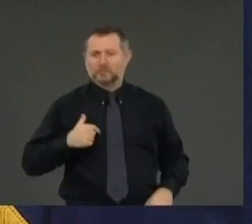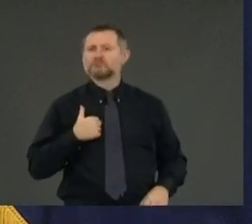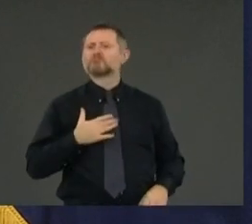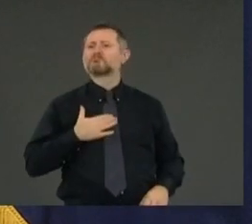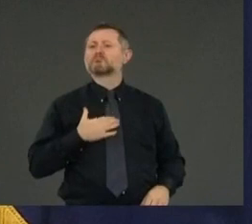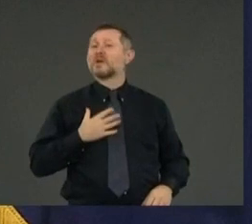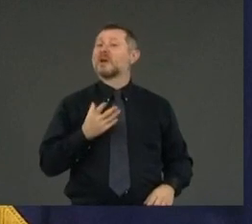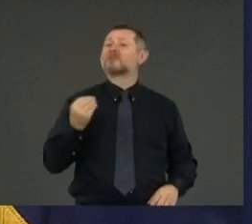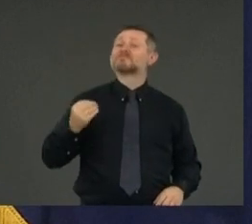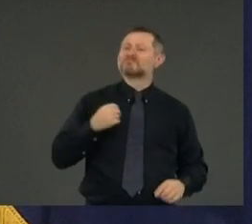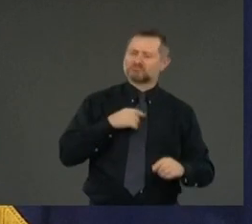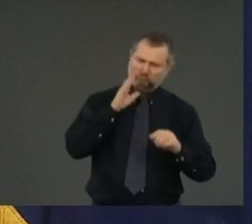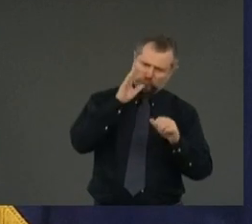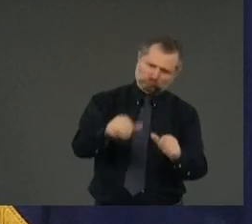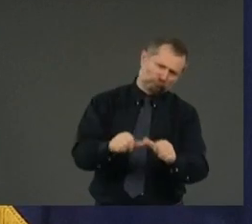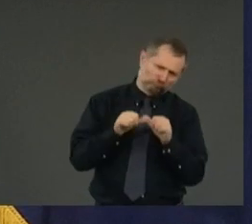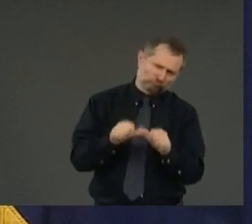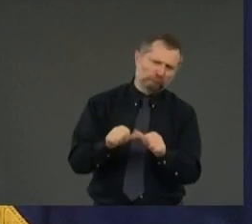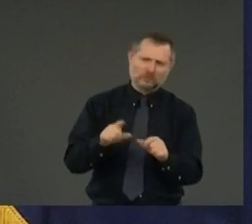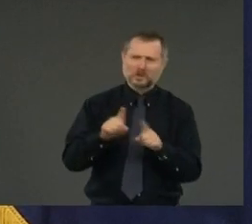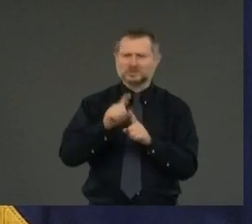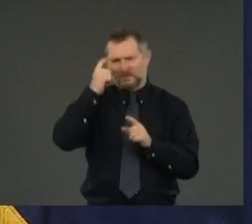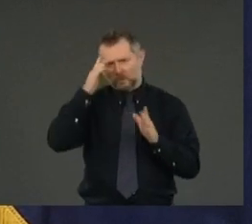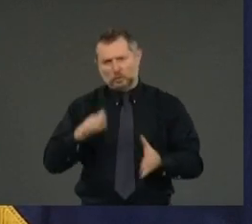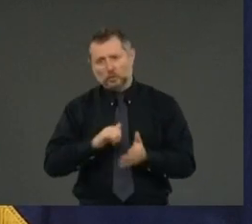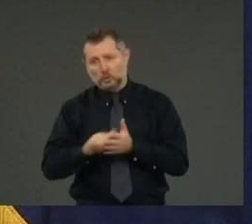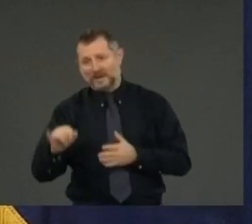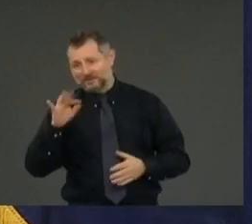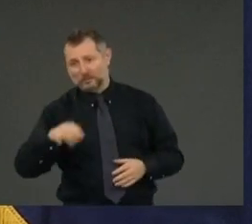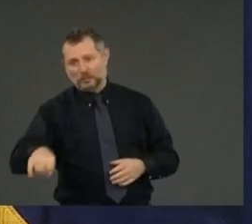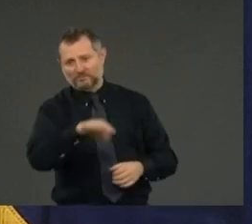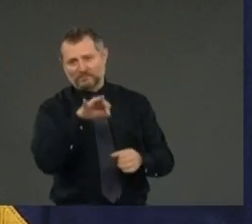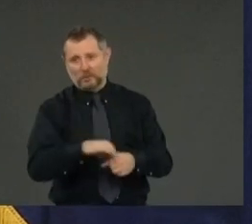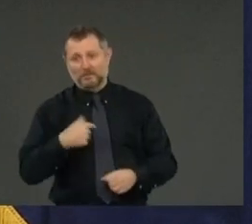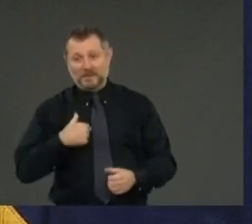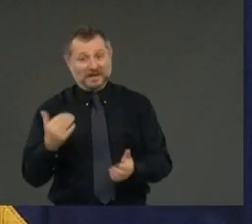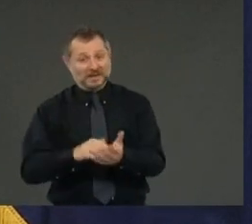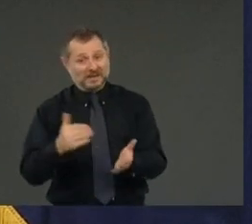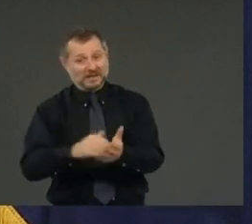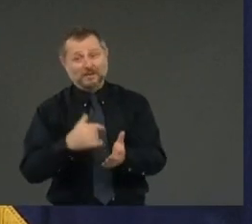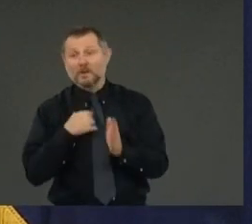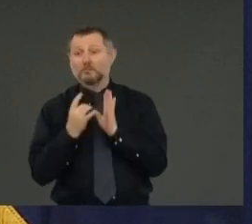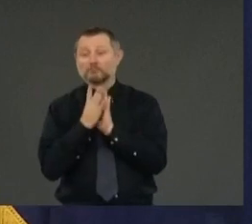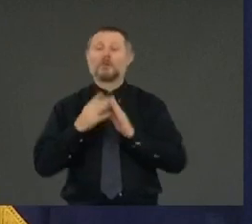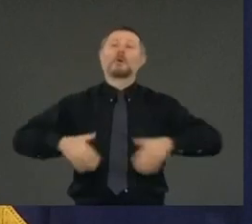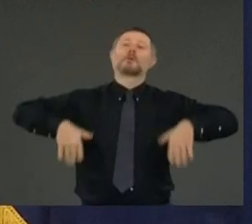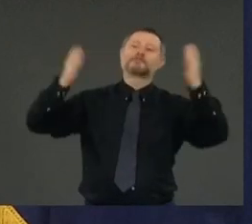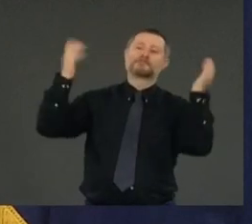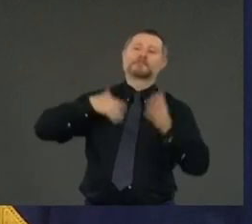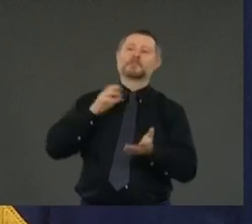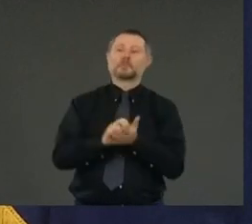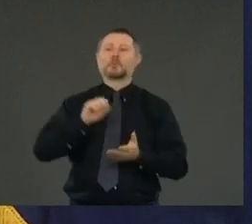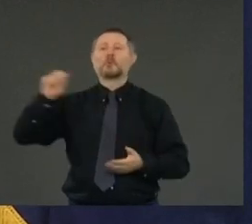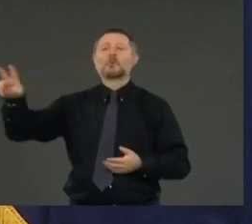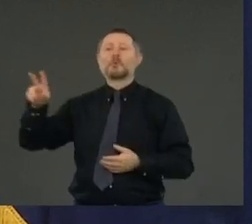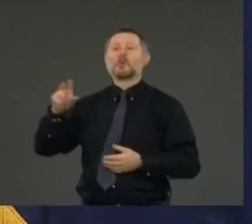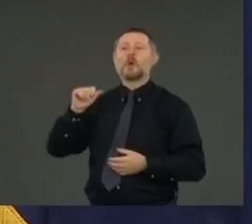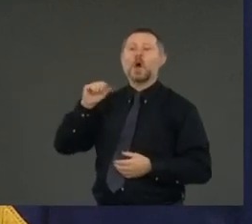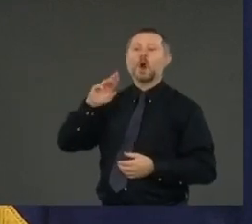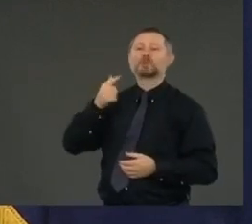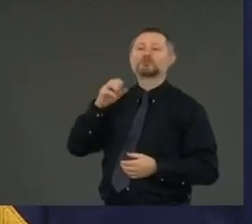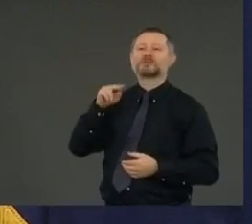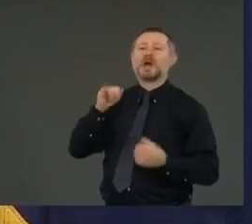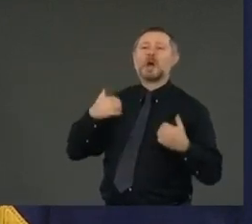I'm going to stay governor of New York as long as the people of the state will have me. When they kick me out, then I'm going to go to Argentina and see what's